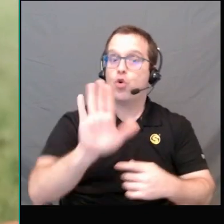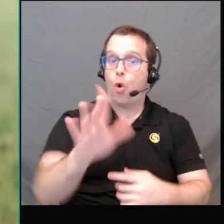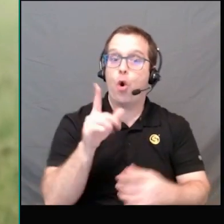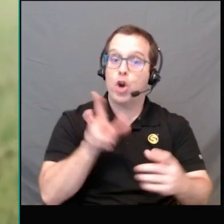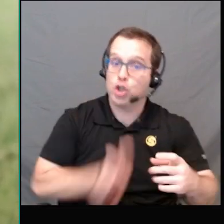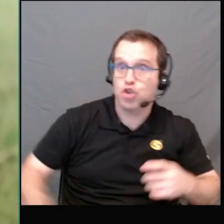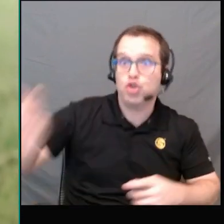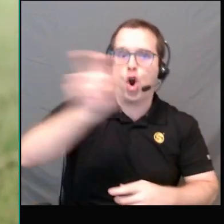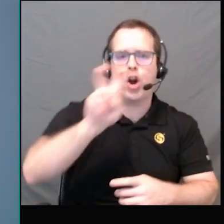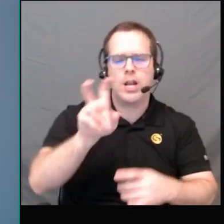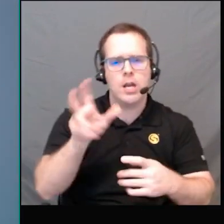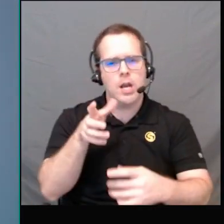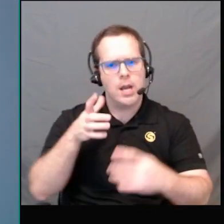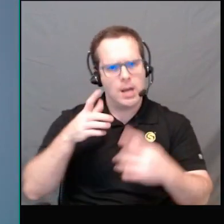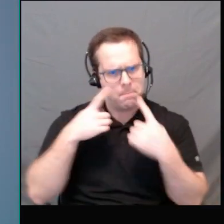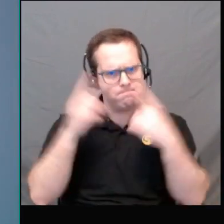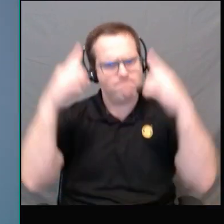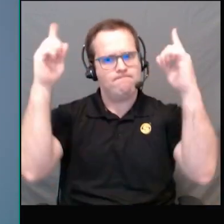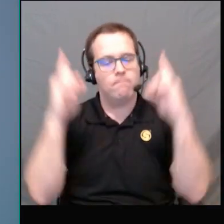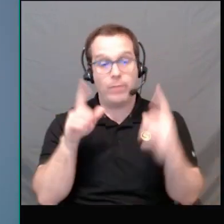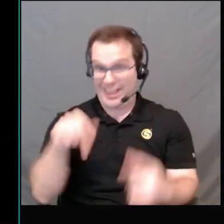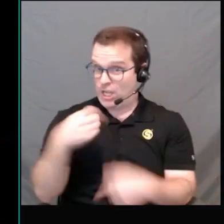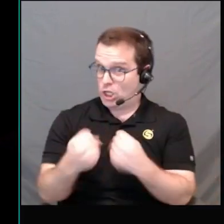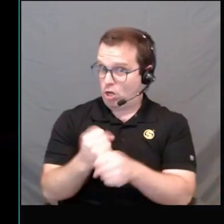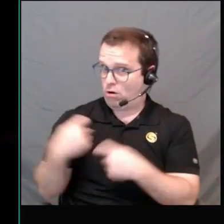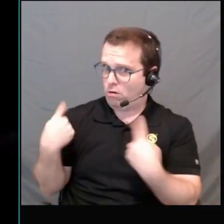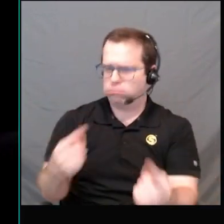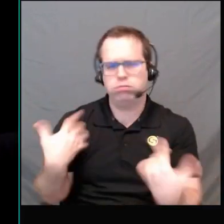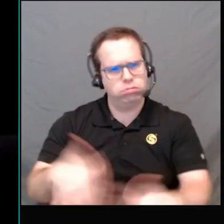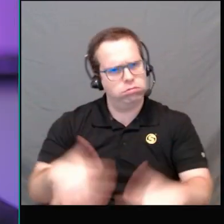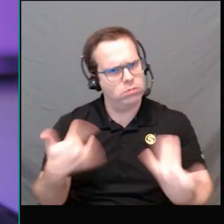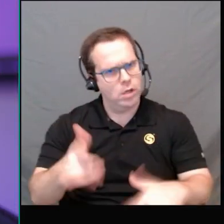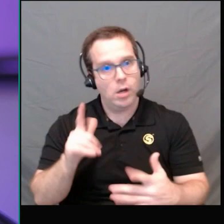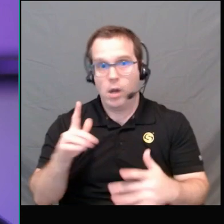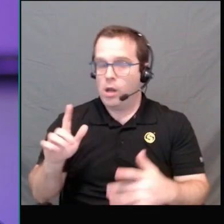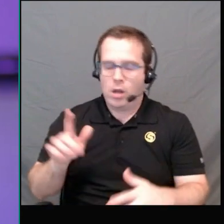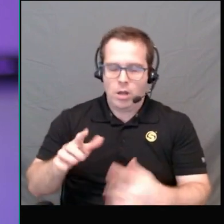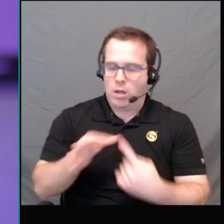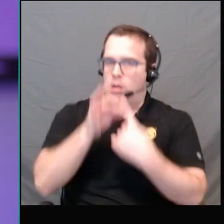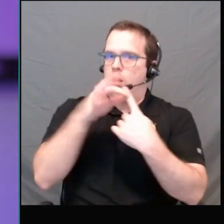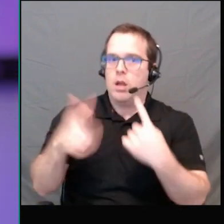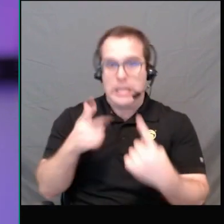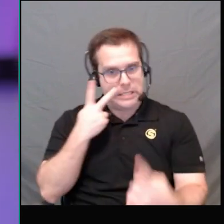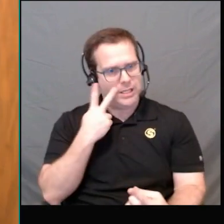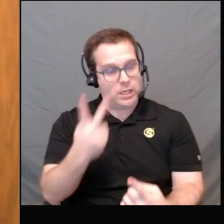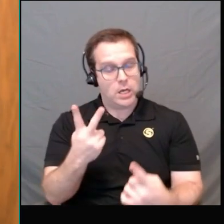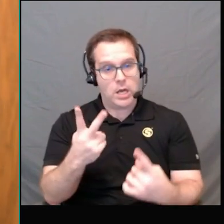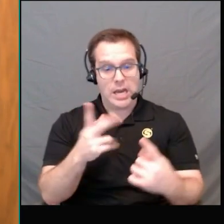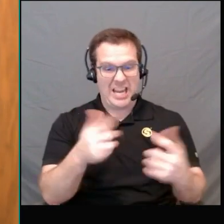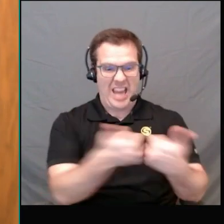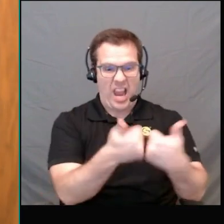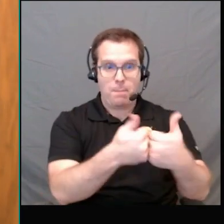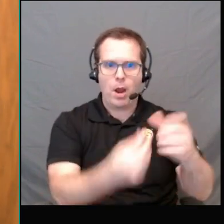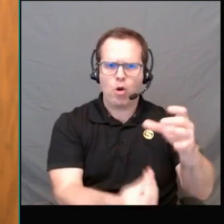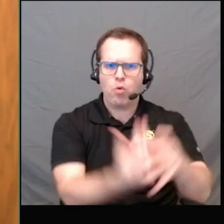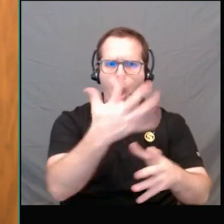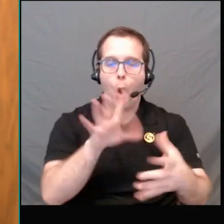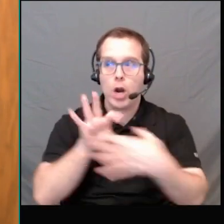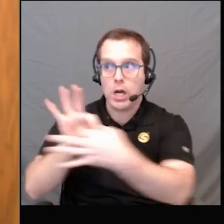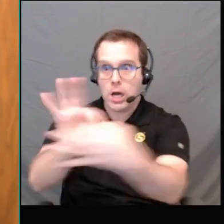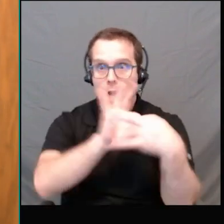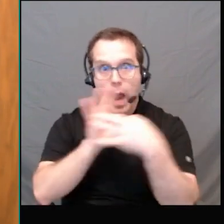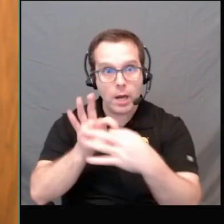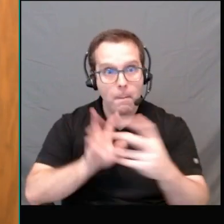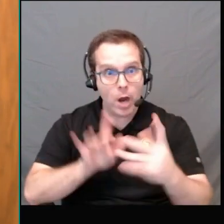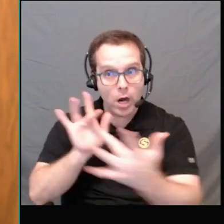really has been a journey like no other. It's been incredible to see gaming continue to grow and connect people, but none of us were truly